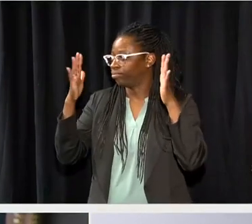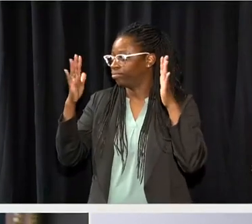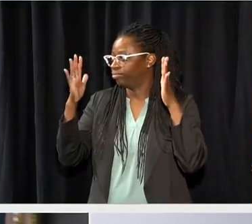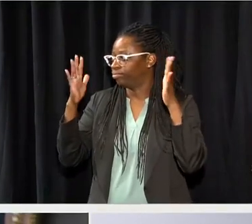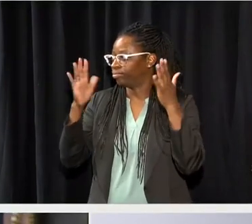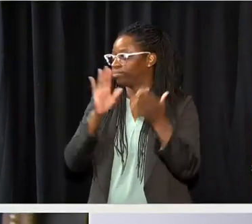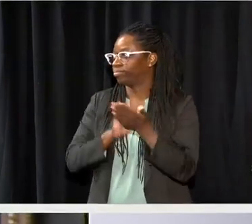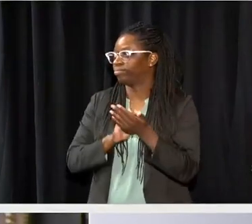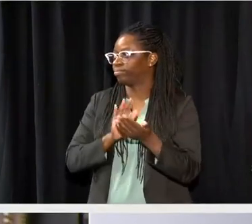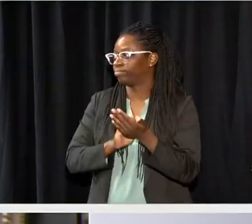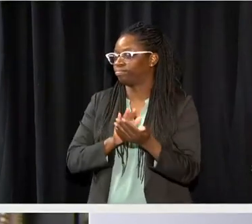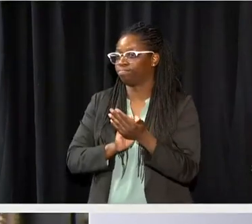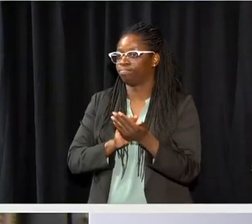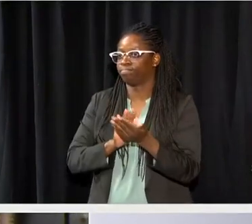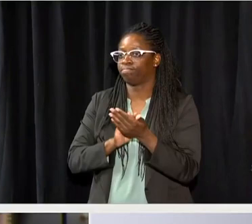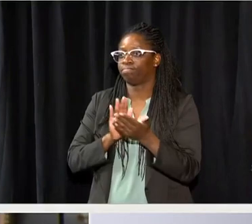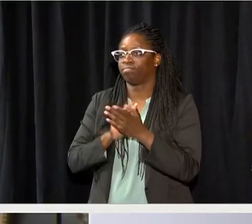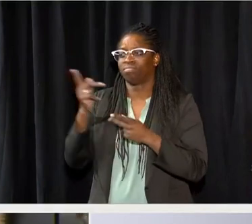We thank you.